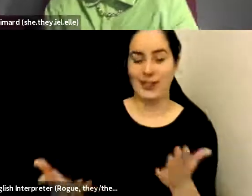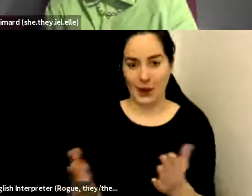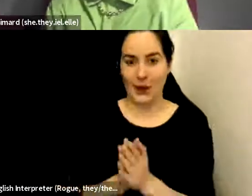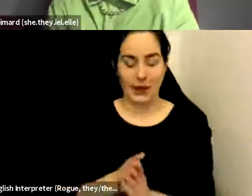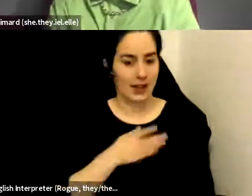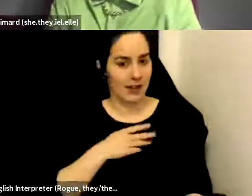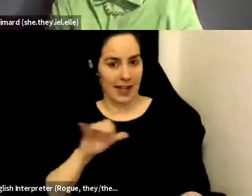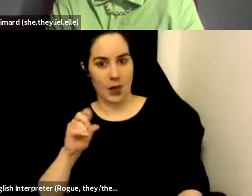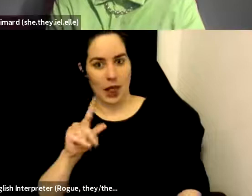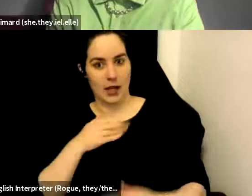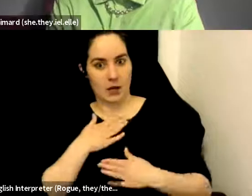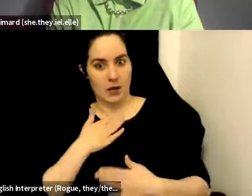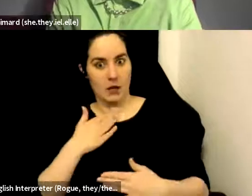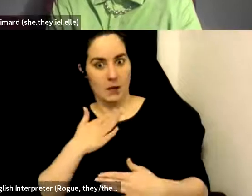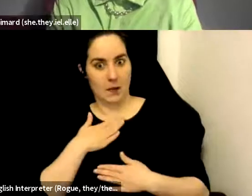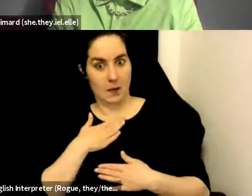speaking. Okay, so